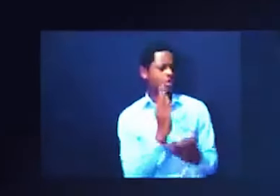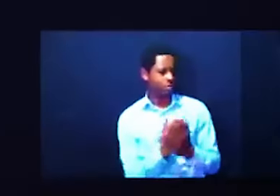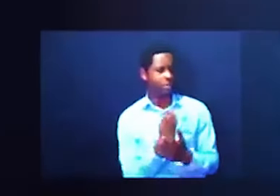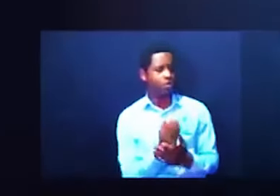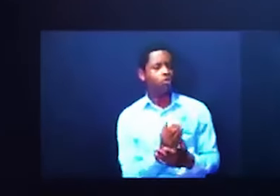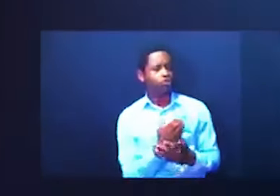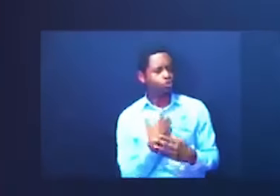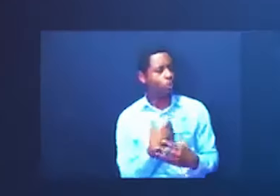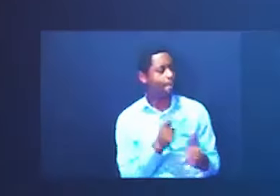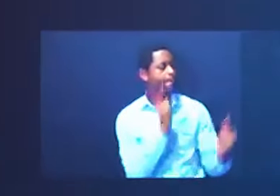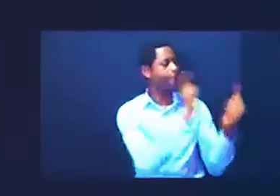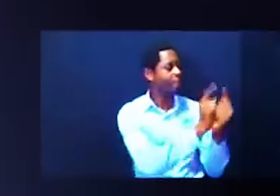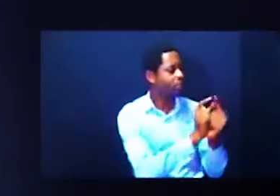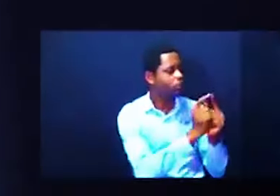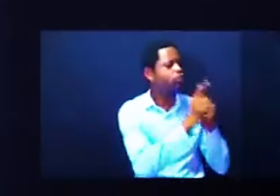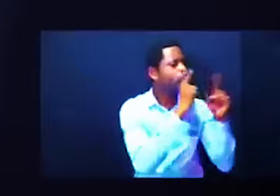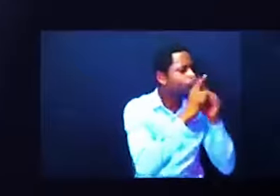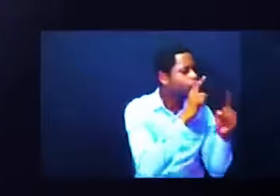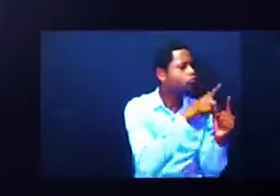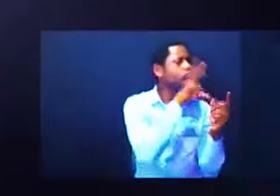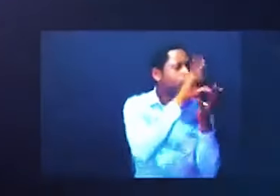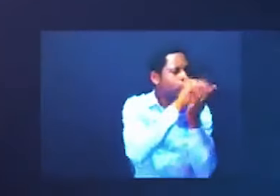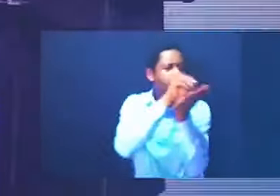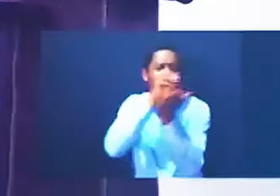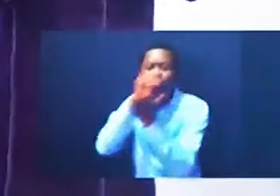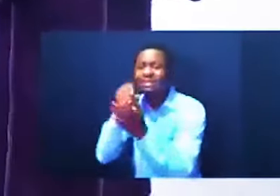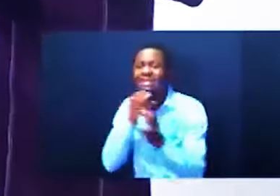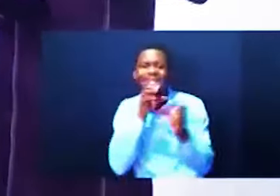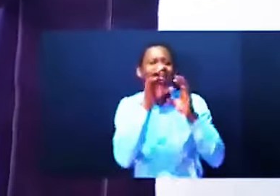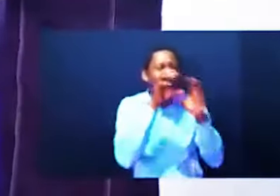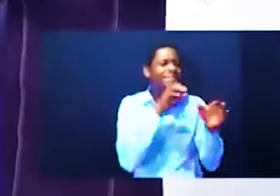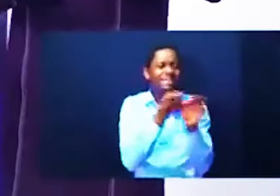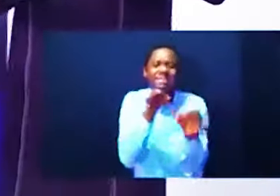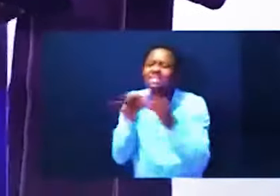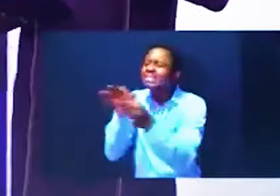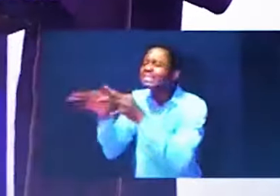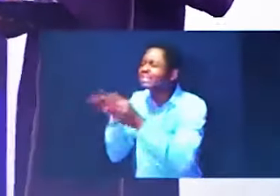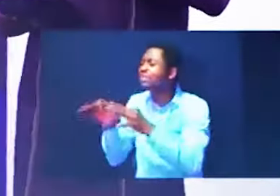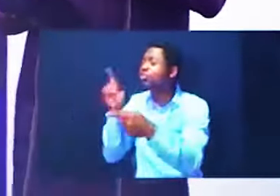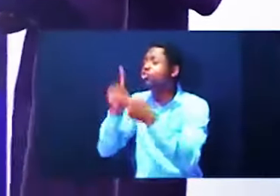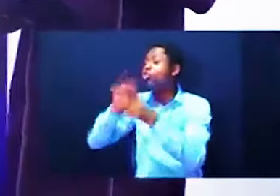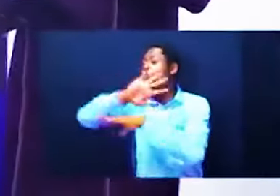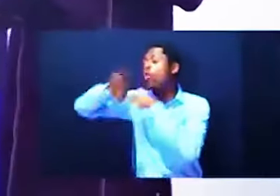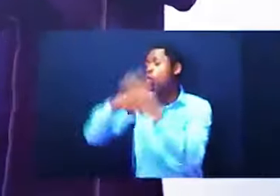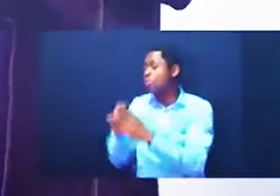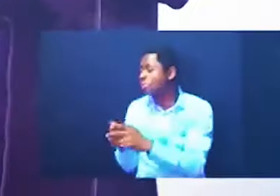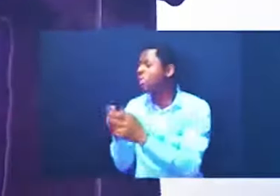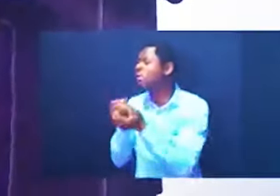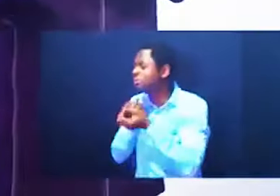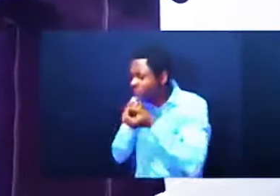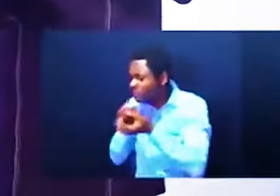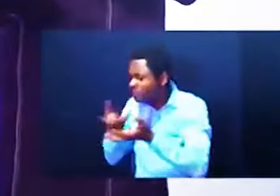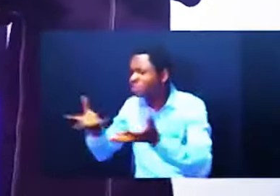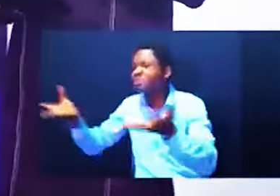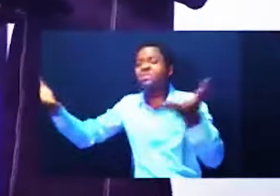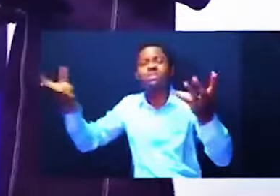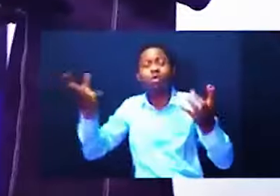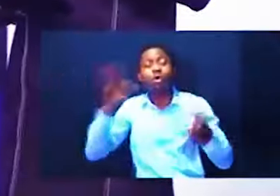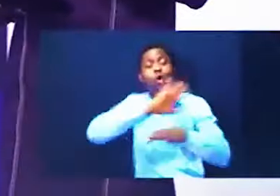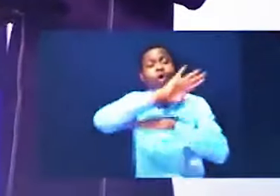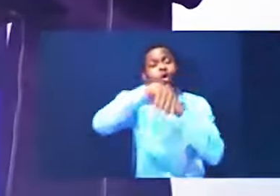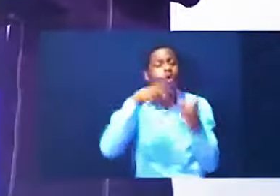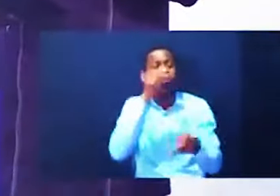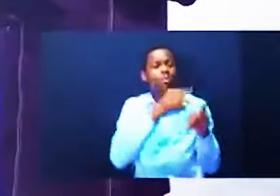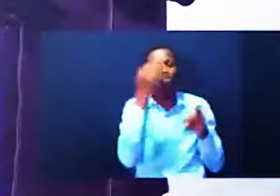talking. And explaining their points. And spreading malicious